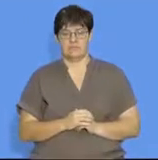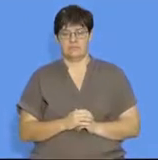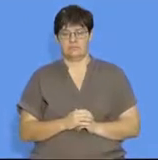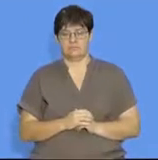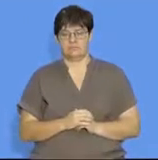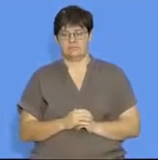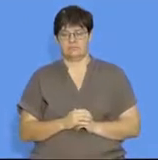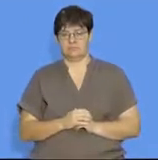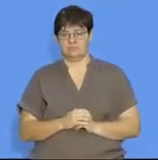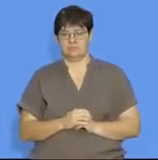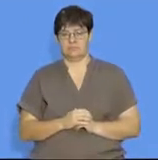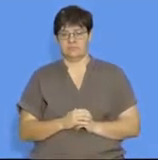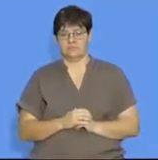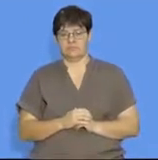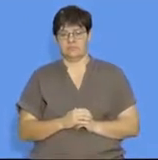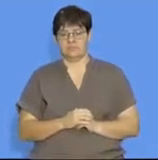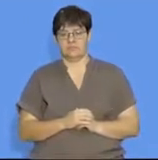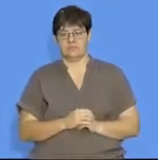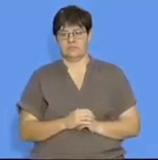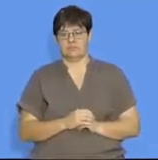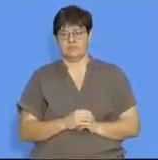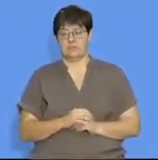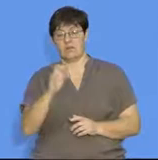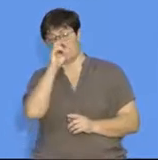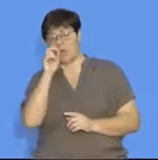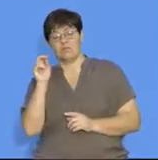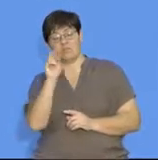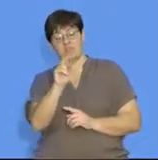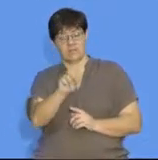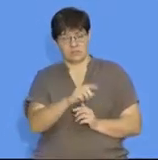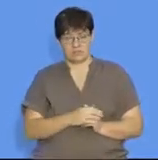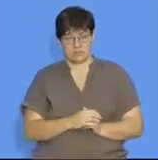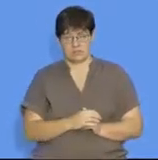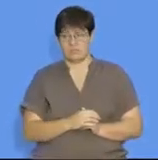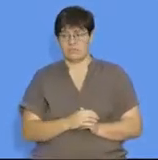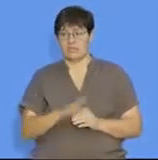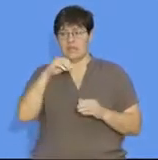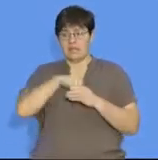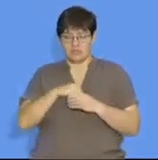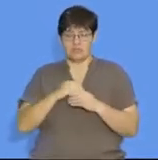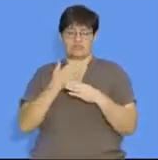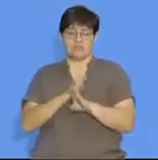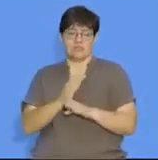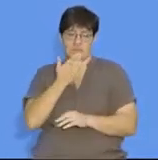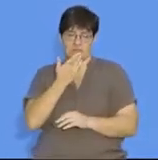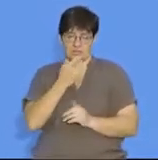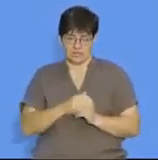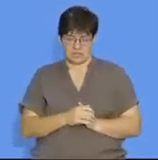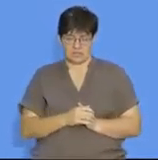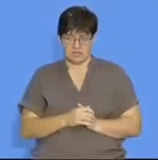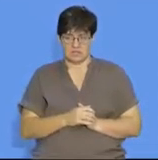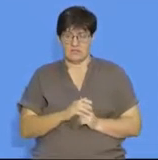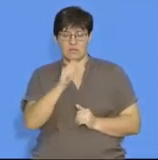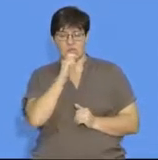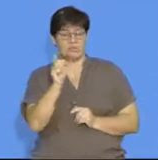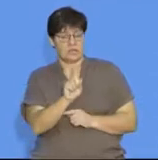Right, so we still intend, or our objective is to determine the internal resistance of a battery by using a